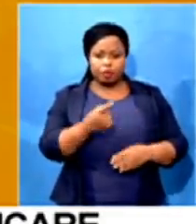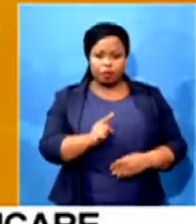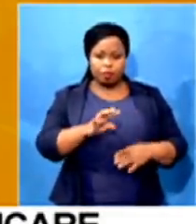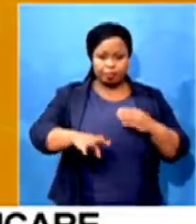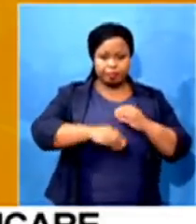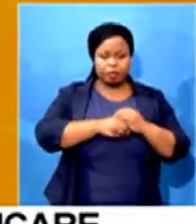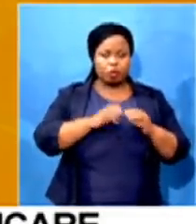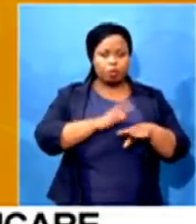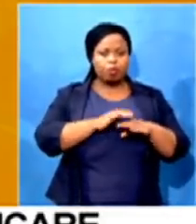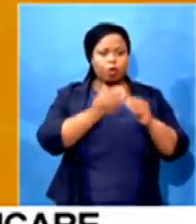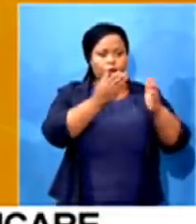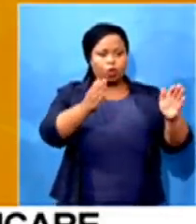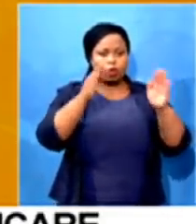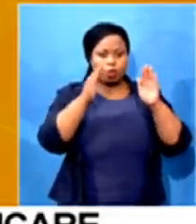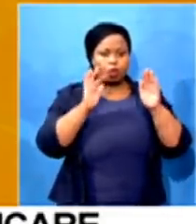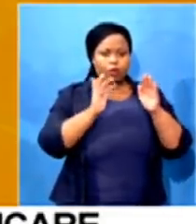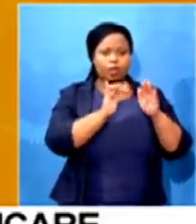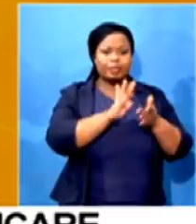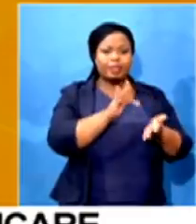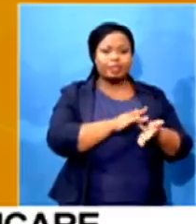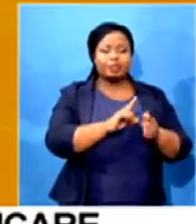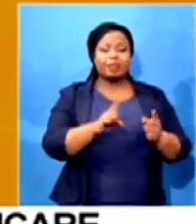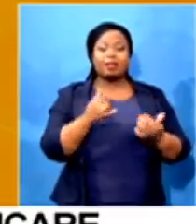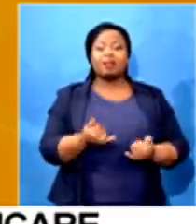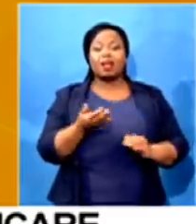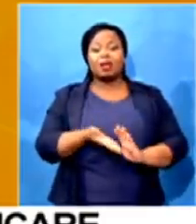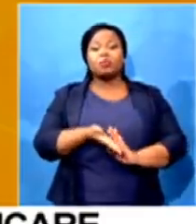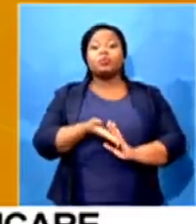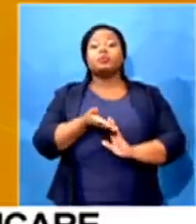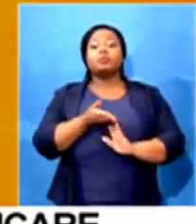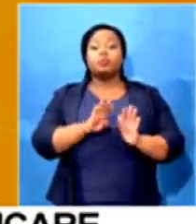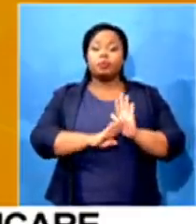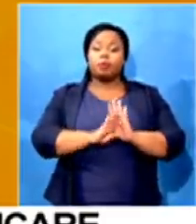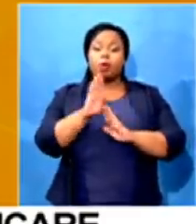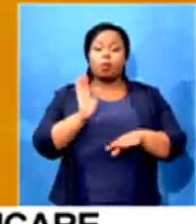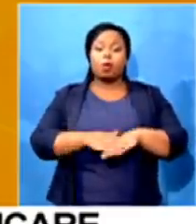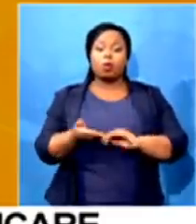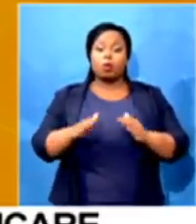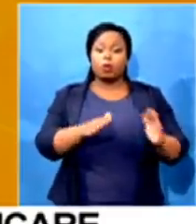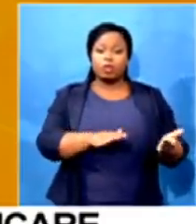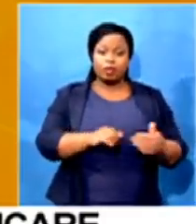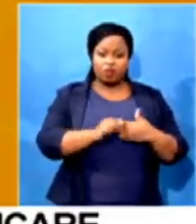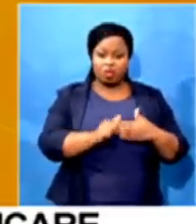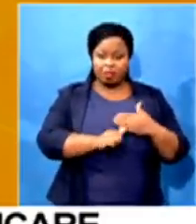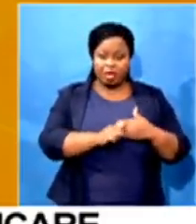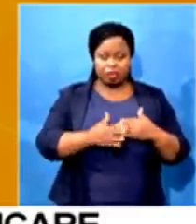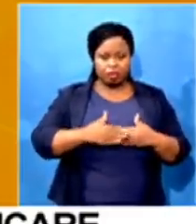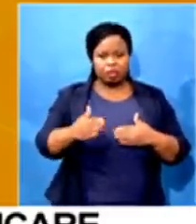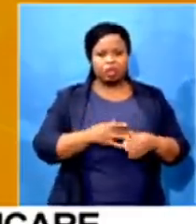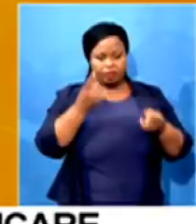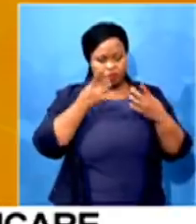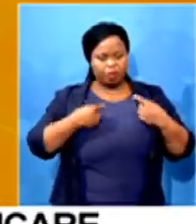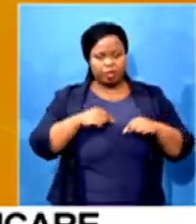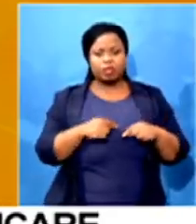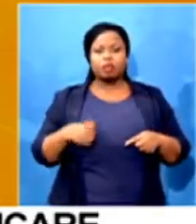additional quarantine centres and beds, but as the death toll of COVID-19 is expected to rise over the next couple of months, because that's what we have been told,